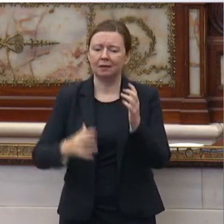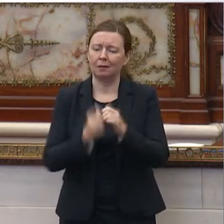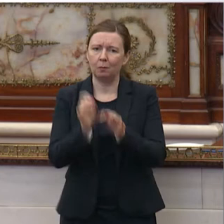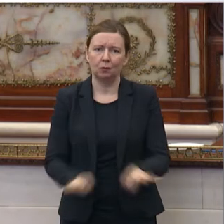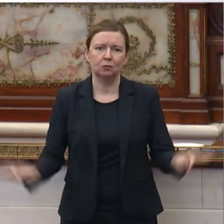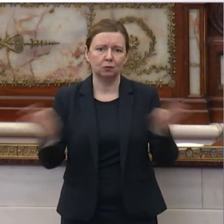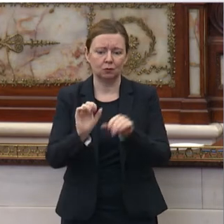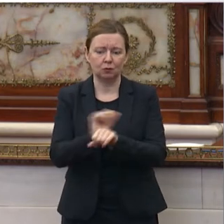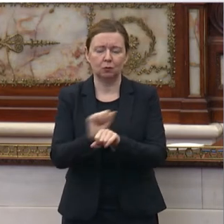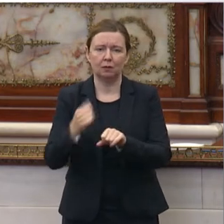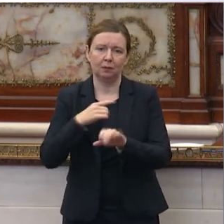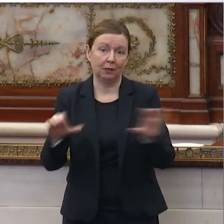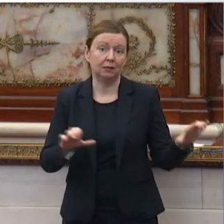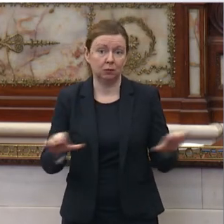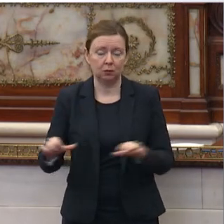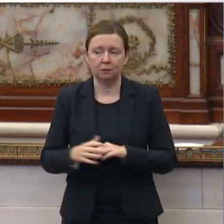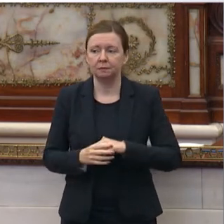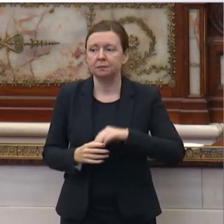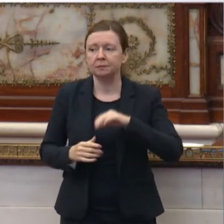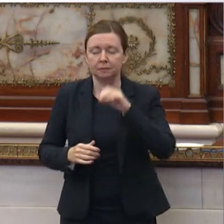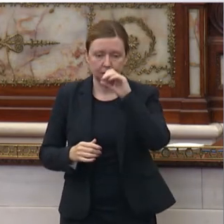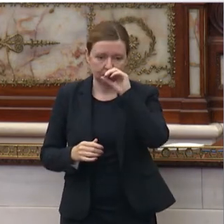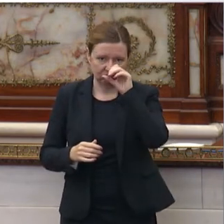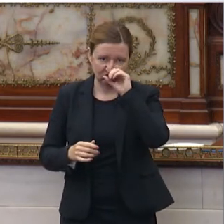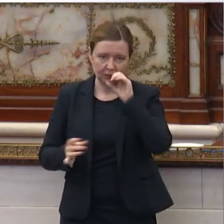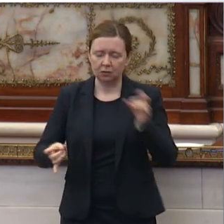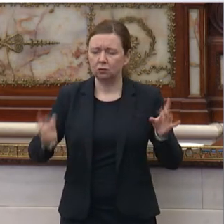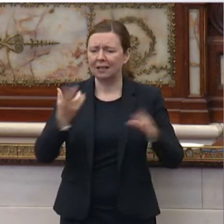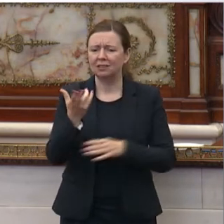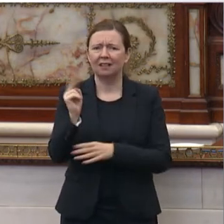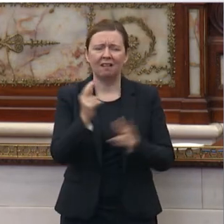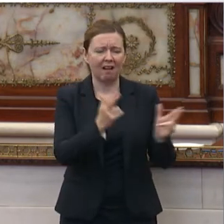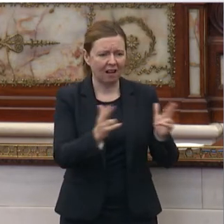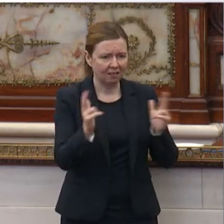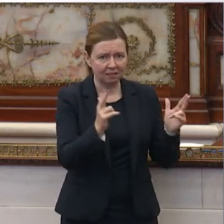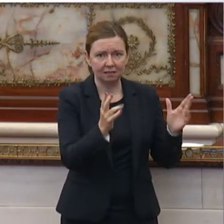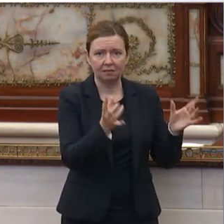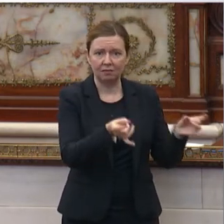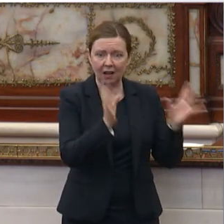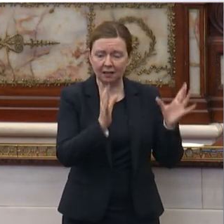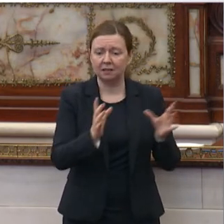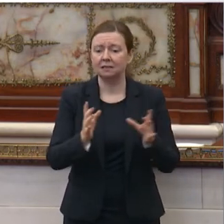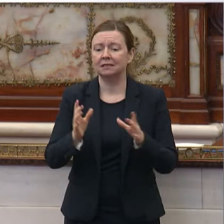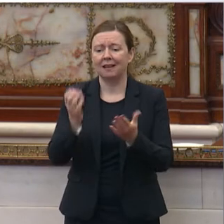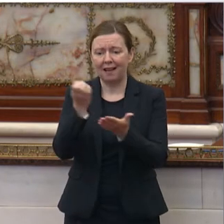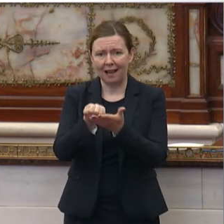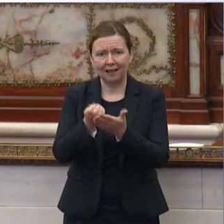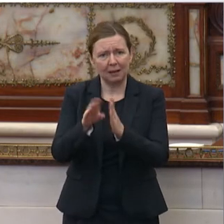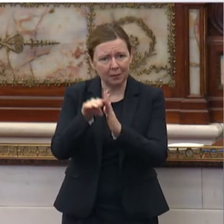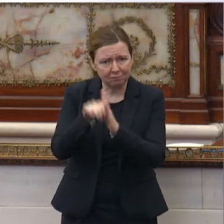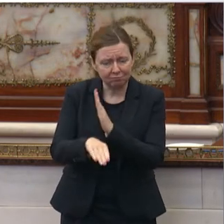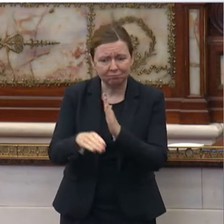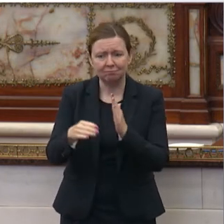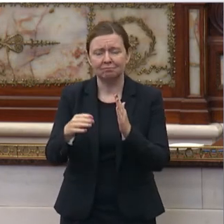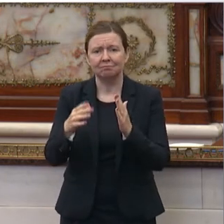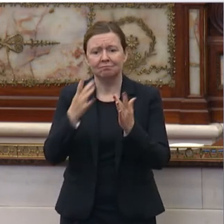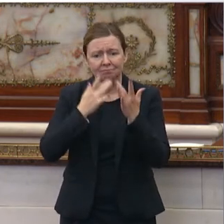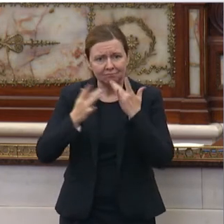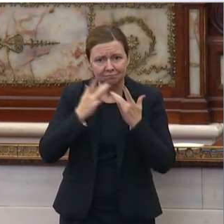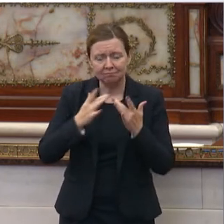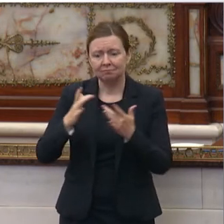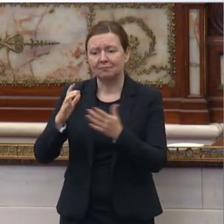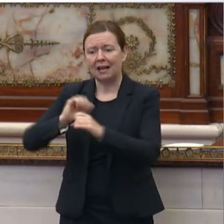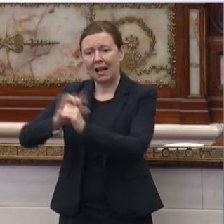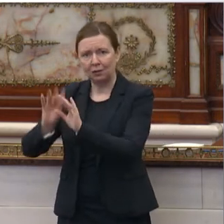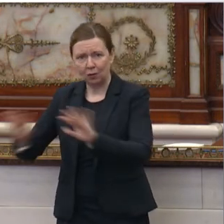work that we can do. Amid tragic gun violence, economic hardship, and COVID, our schools play a critical role in